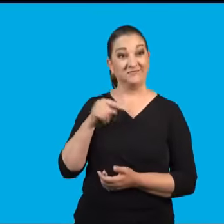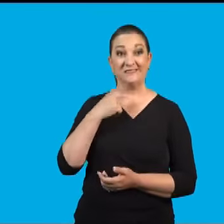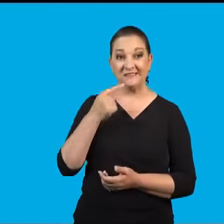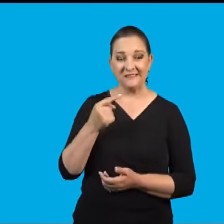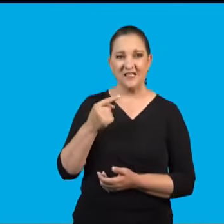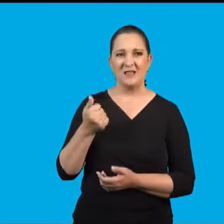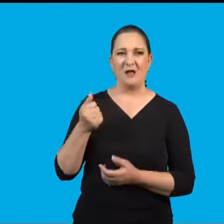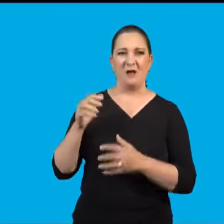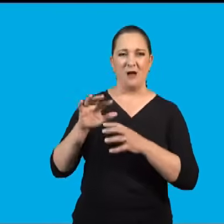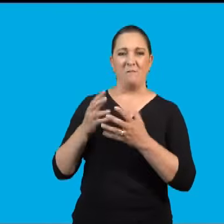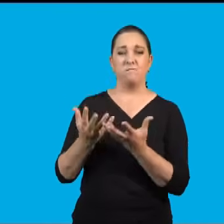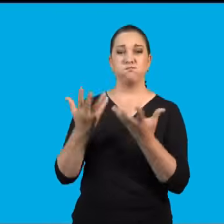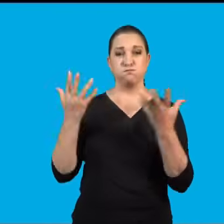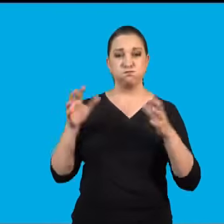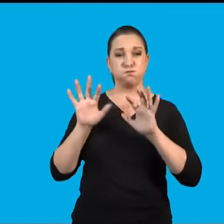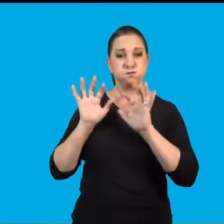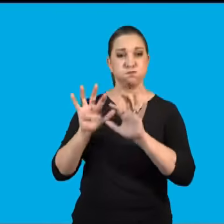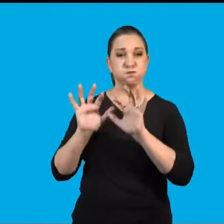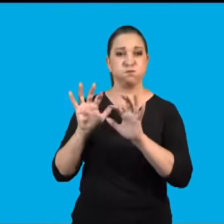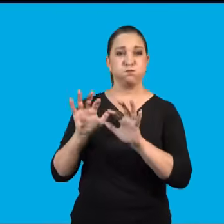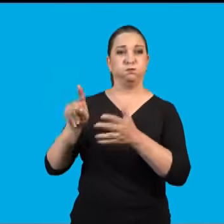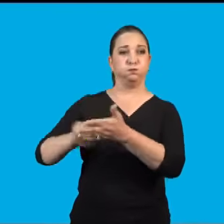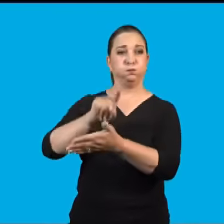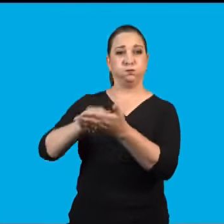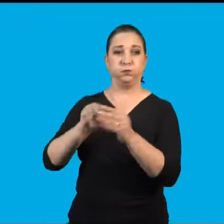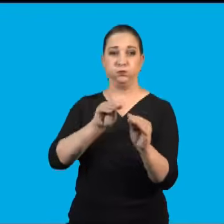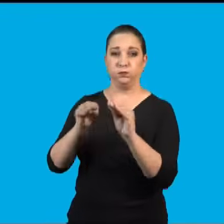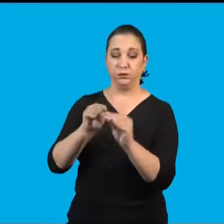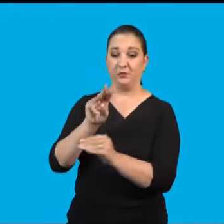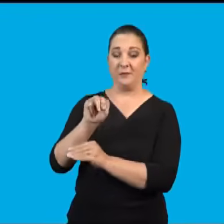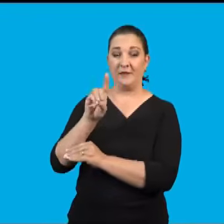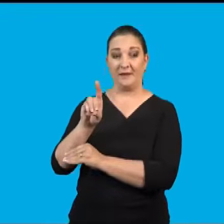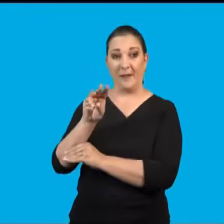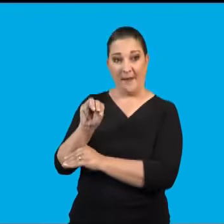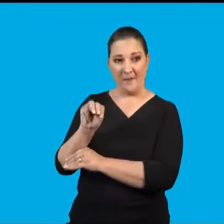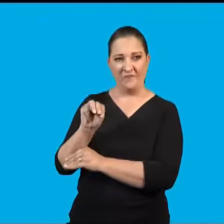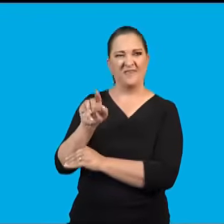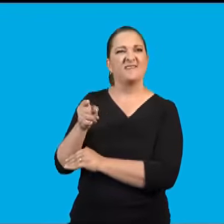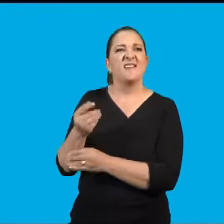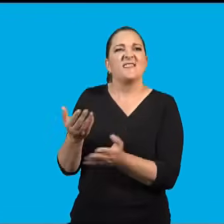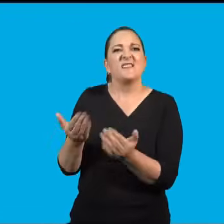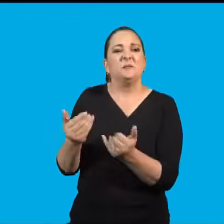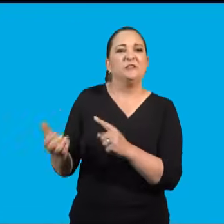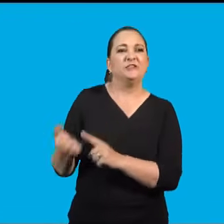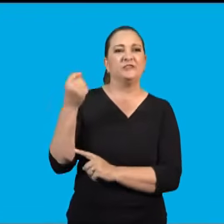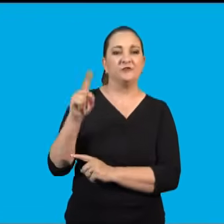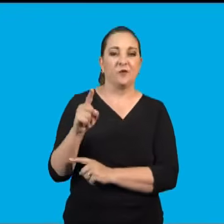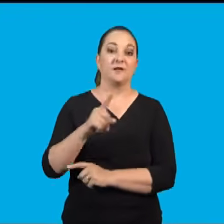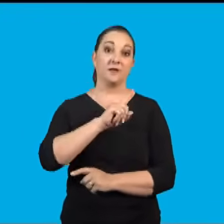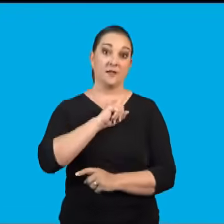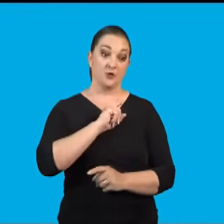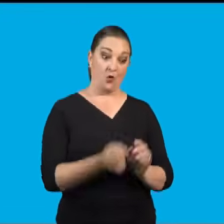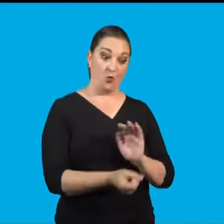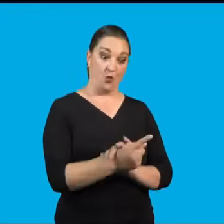was the Mass Democratic Movement, or MDM, expected to achieve? So this is about achievements, so it speaks to cause and